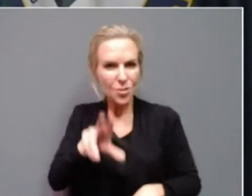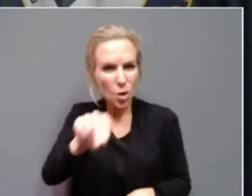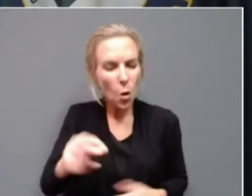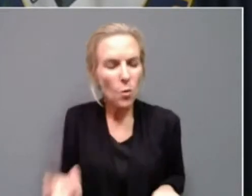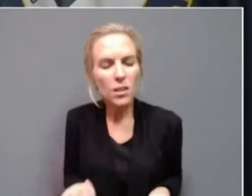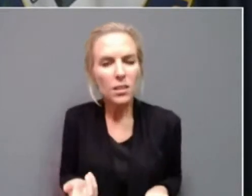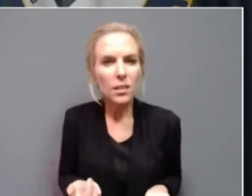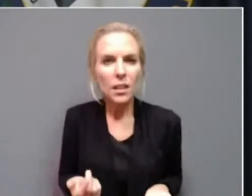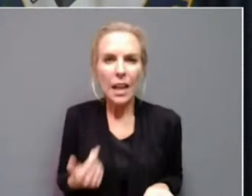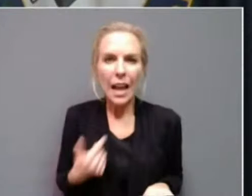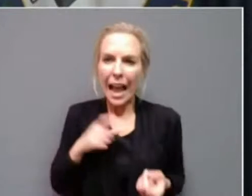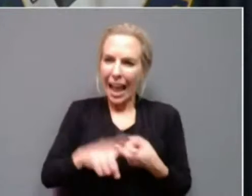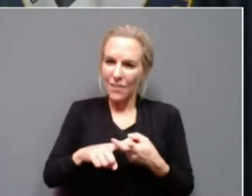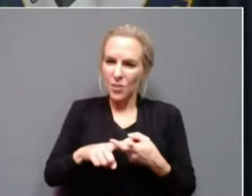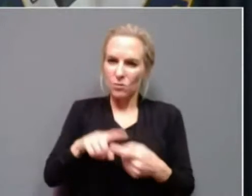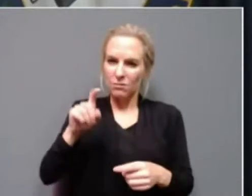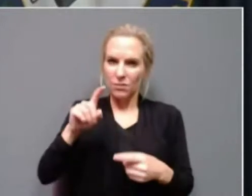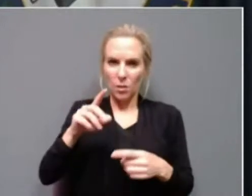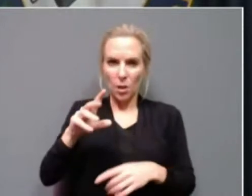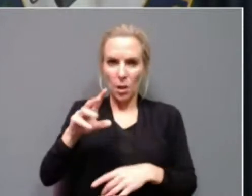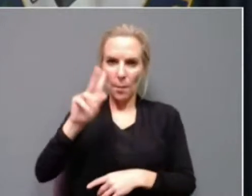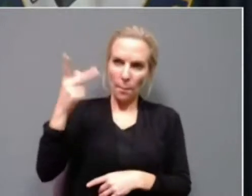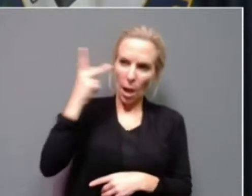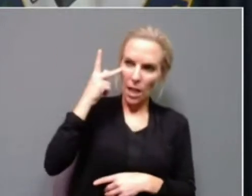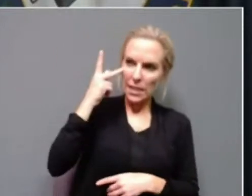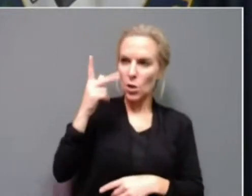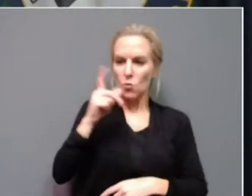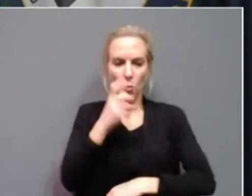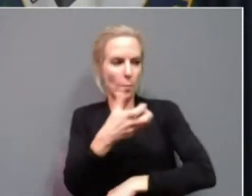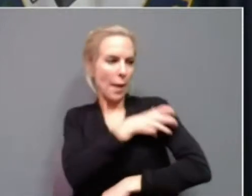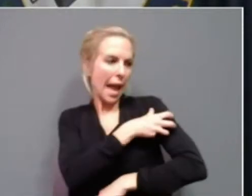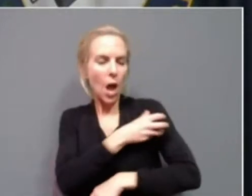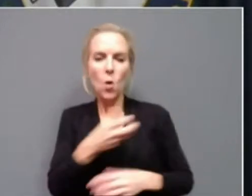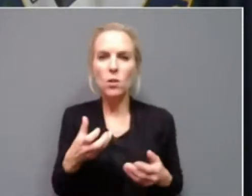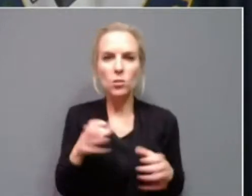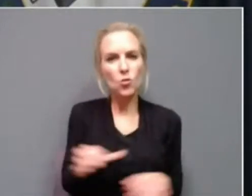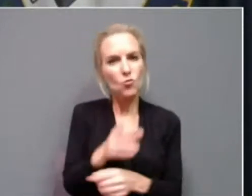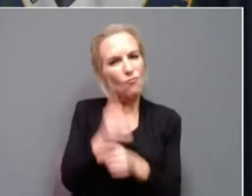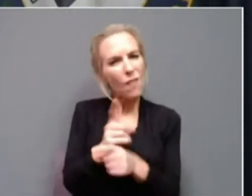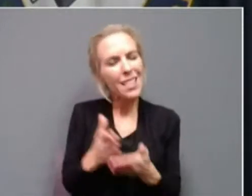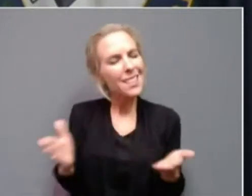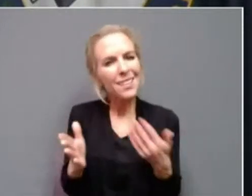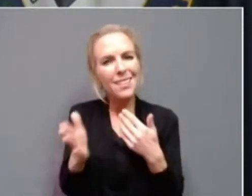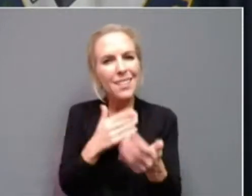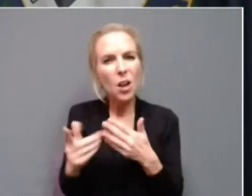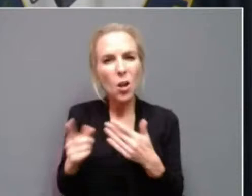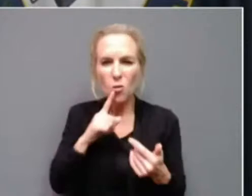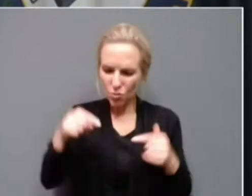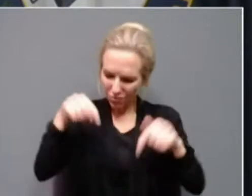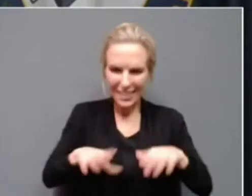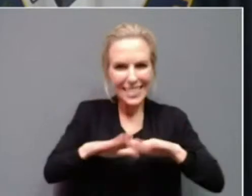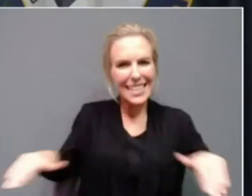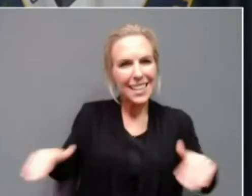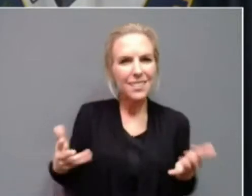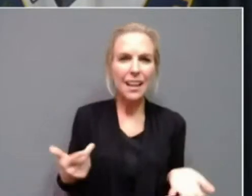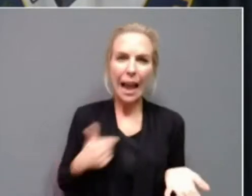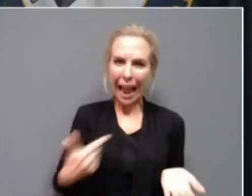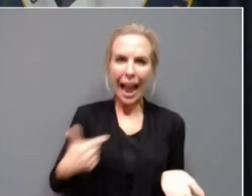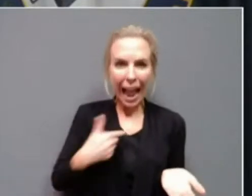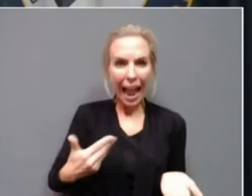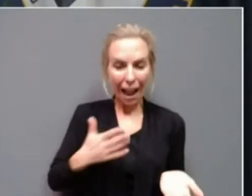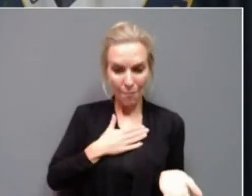put politics and power aside to do the right thing, even when it comes to our kids? I've got a child that's